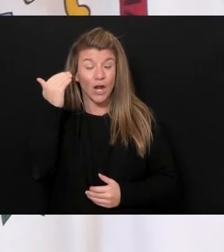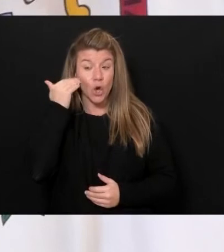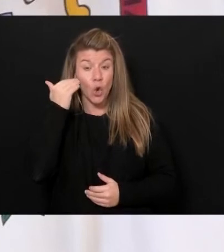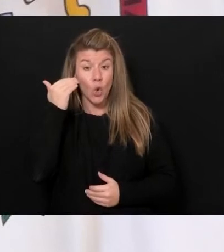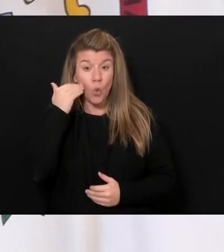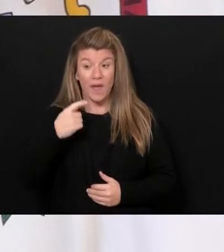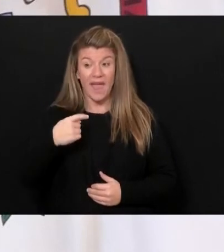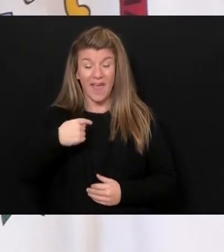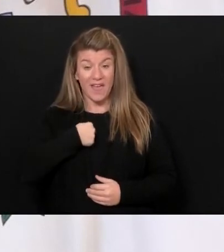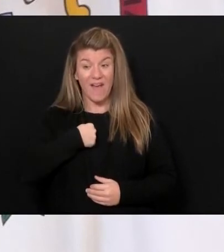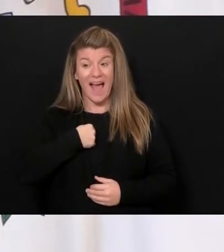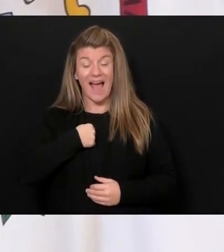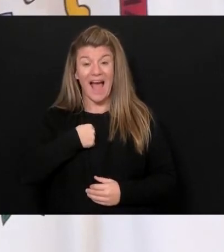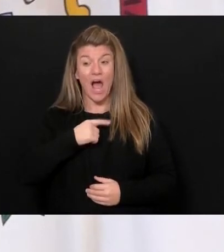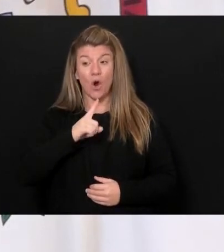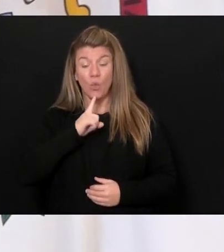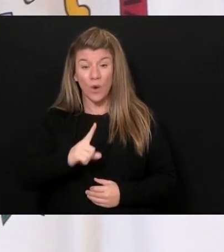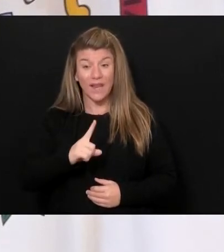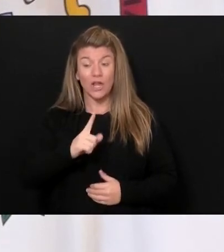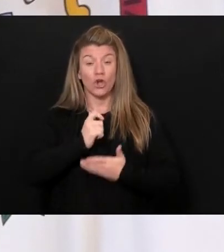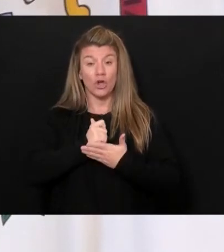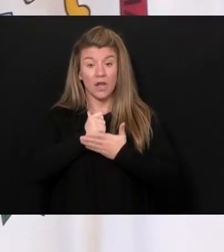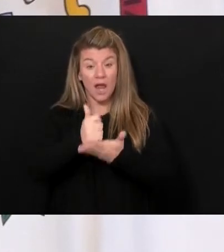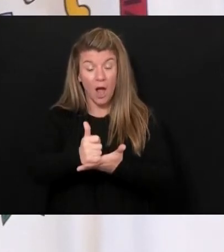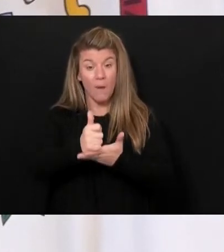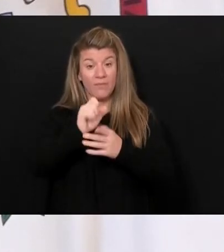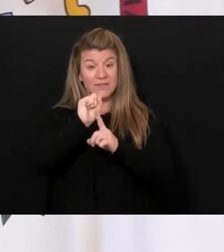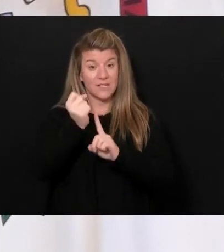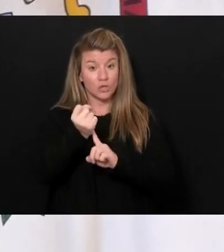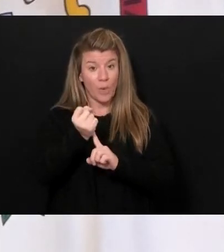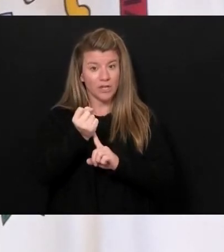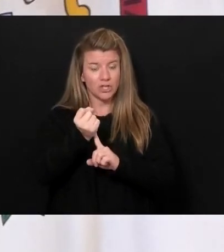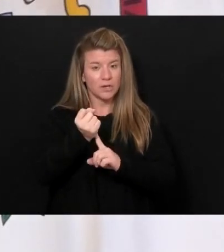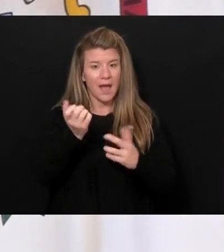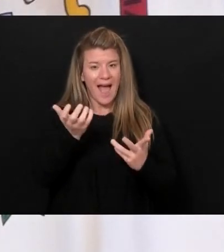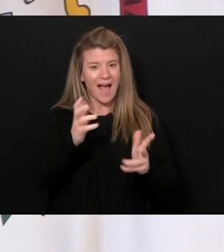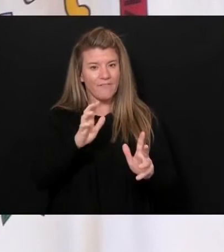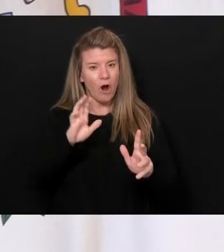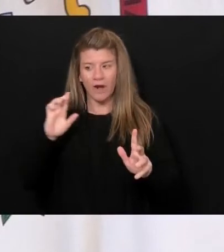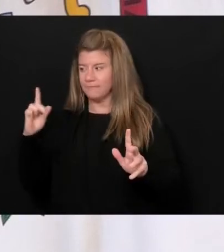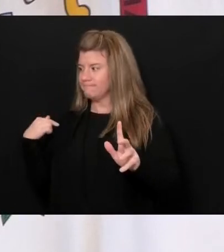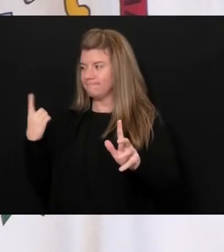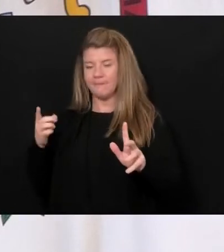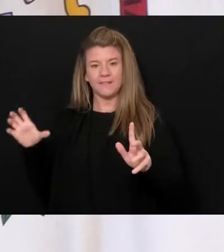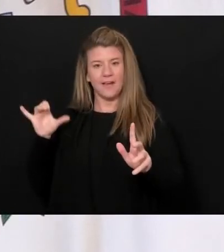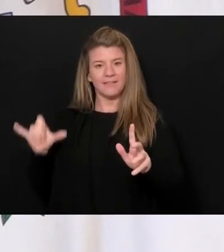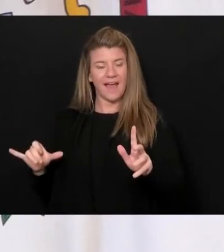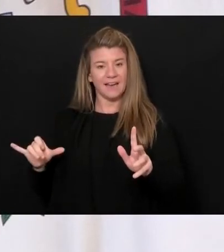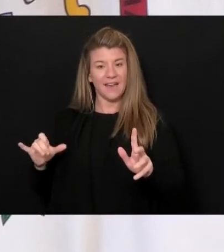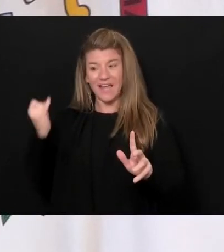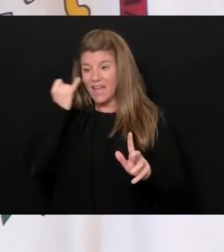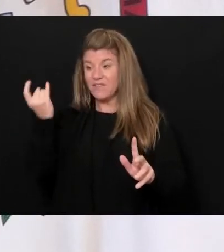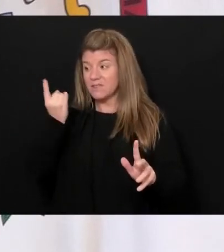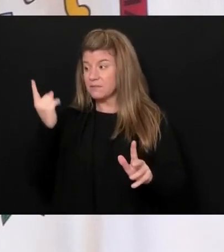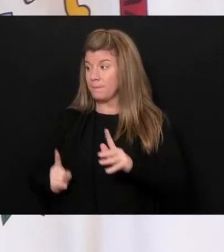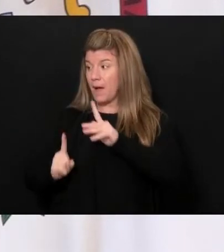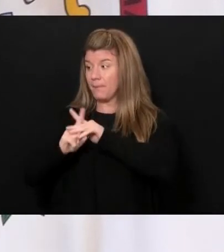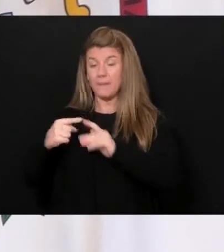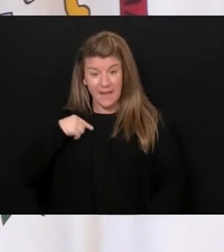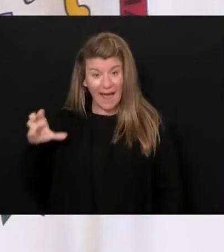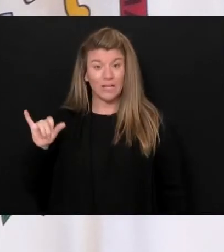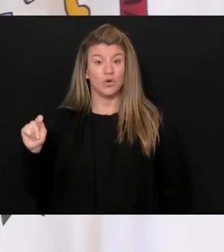genuinely really help the situation, I mean, you've seen what I've done in the past. I haven't hesitated one bit. I